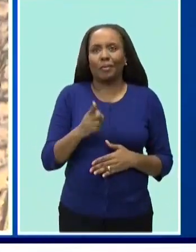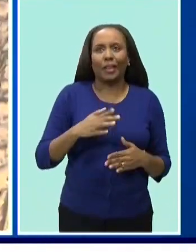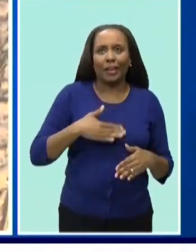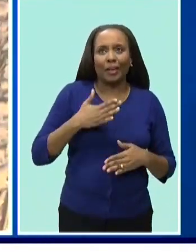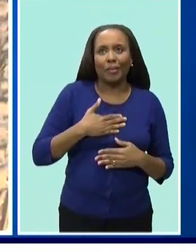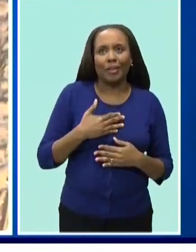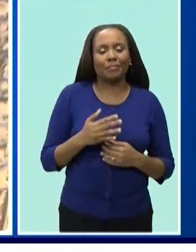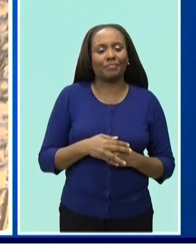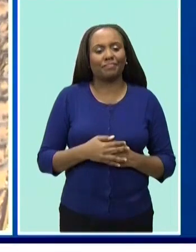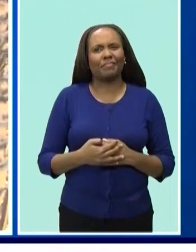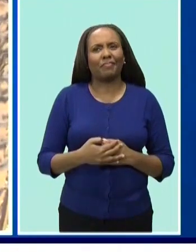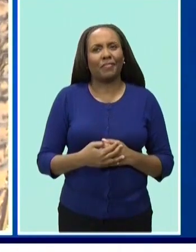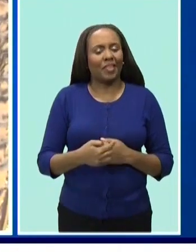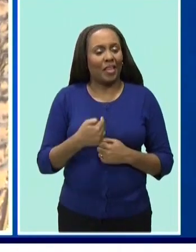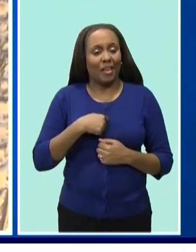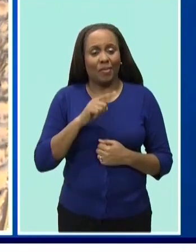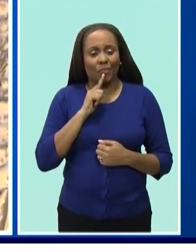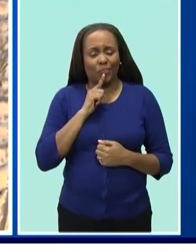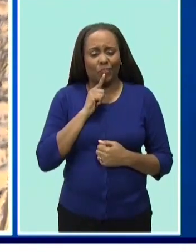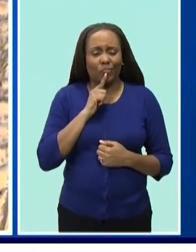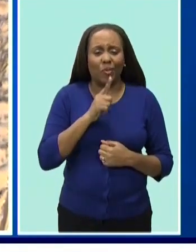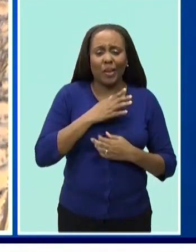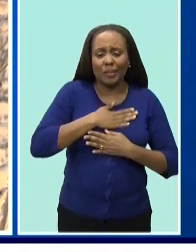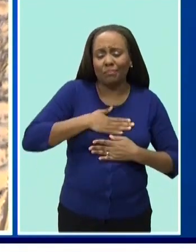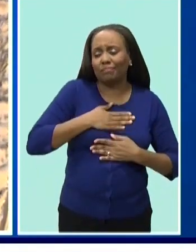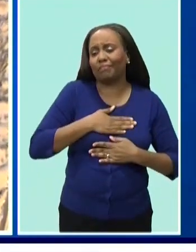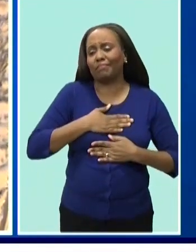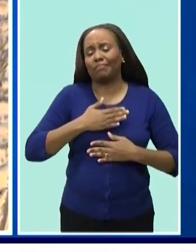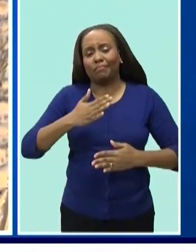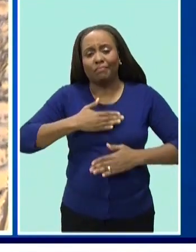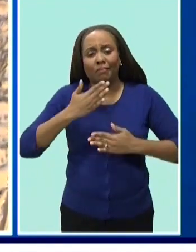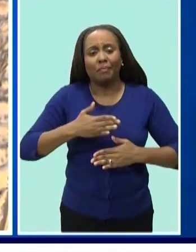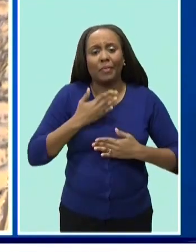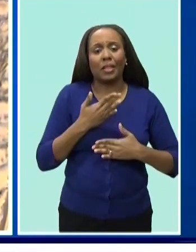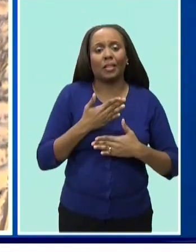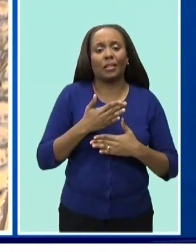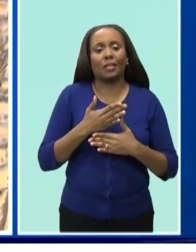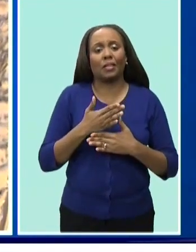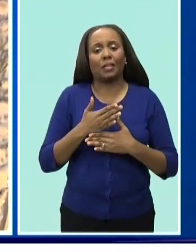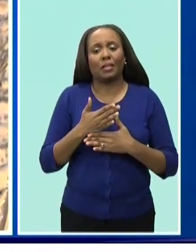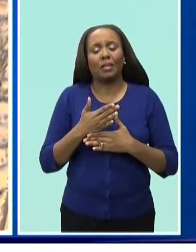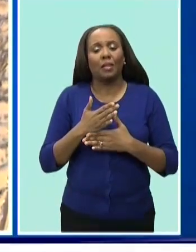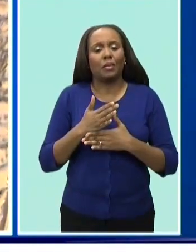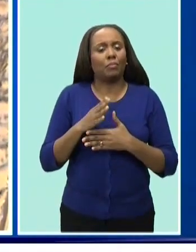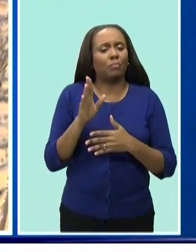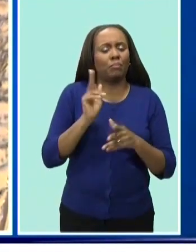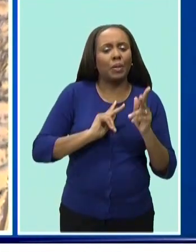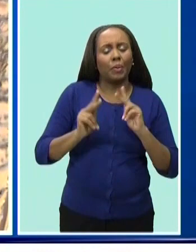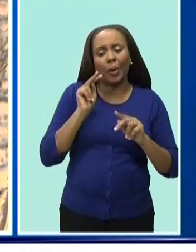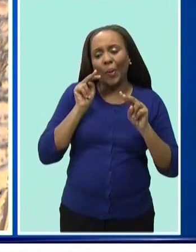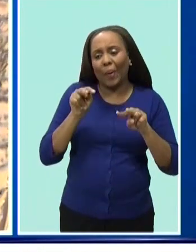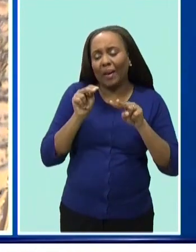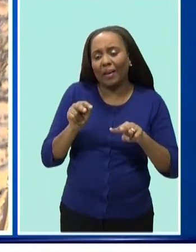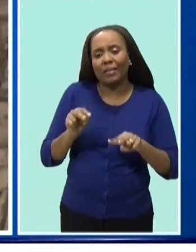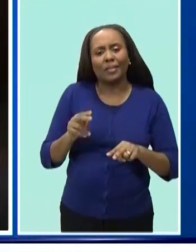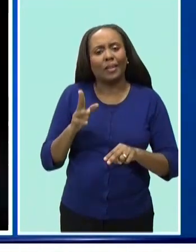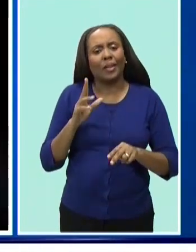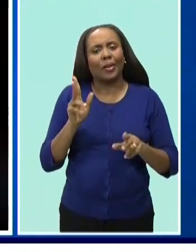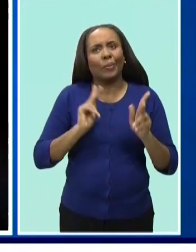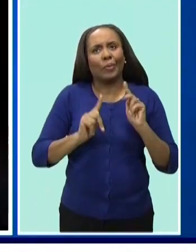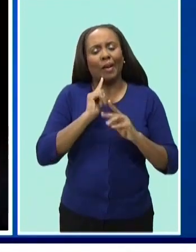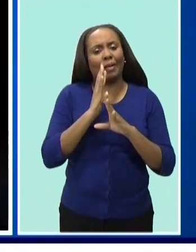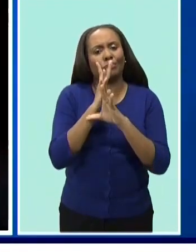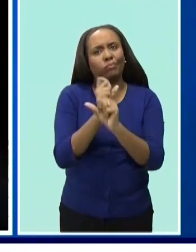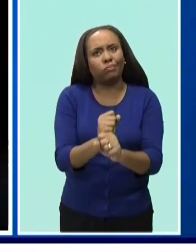am extremely pleased, very happy that the film is getting the reviews it's getting, and especially now that it's going